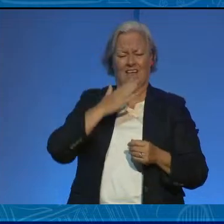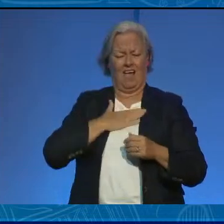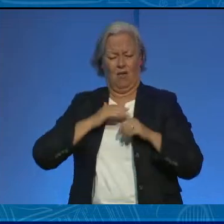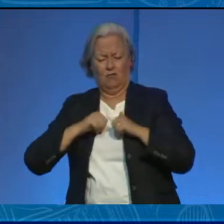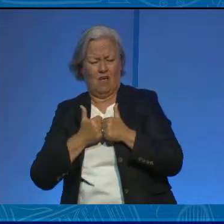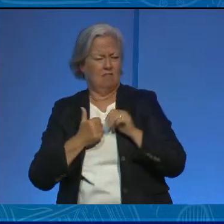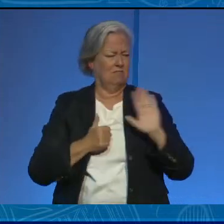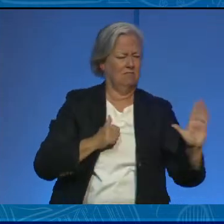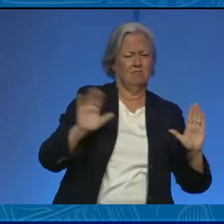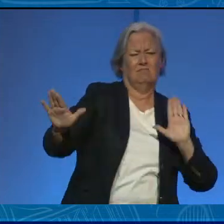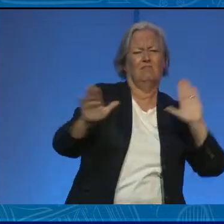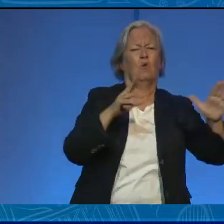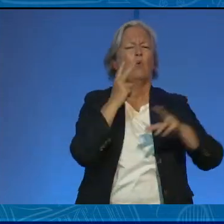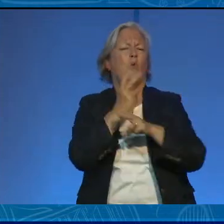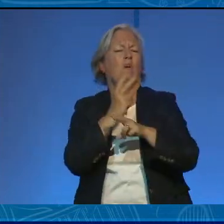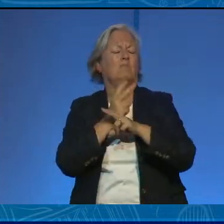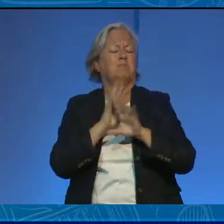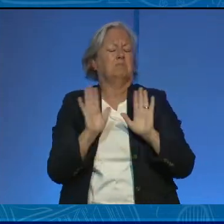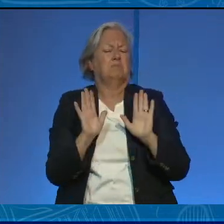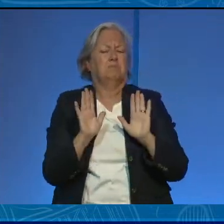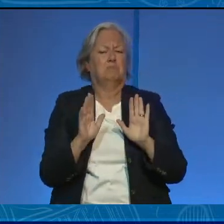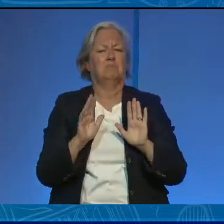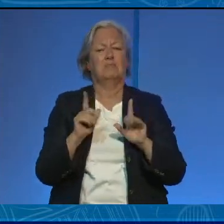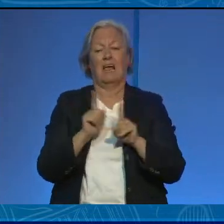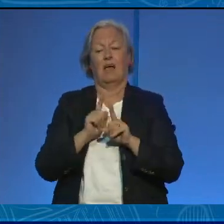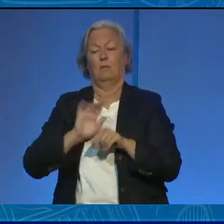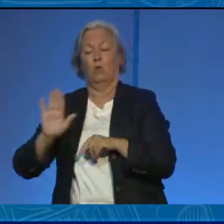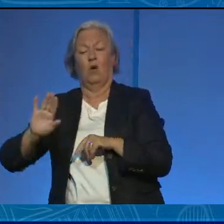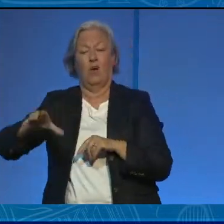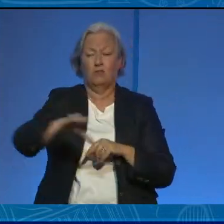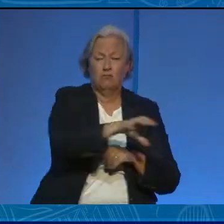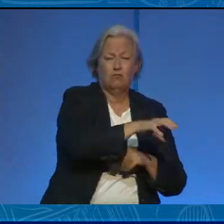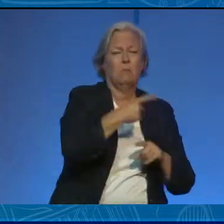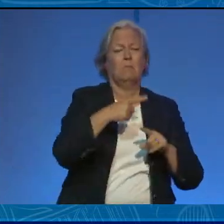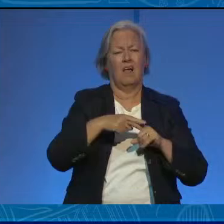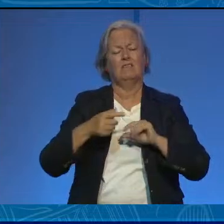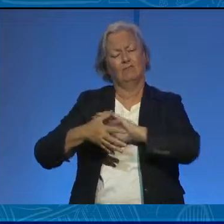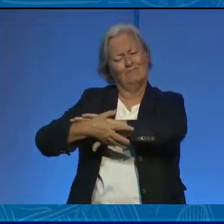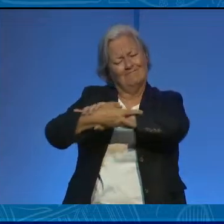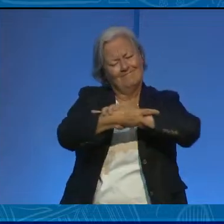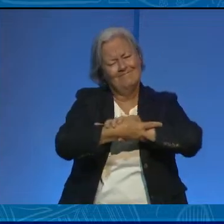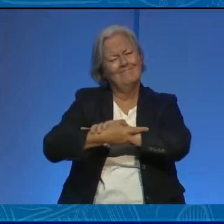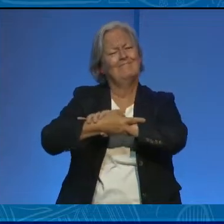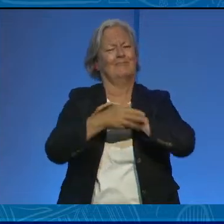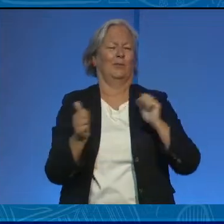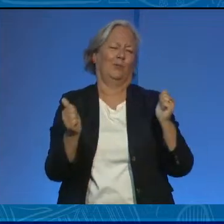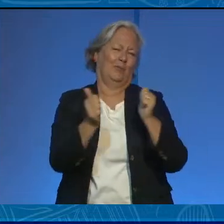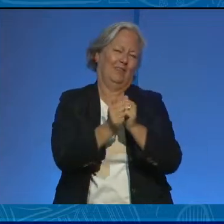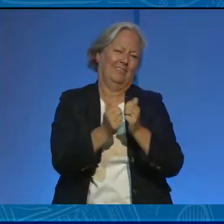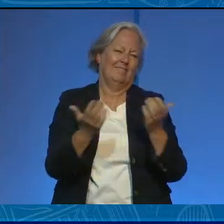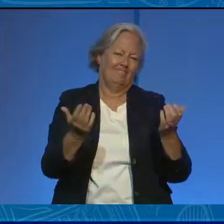facing, both as individual nations and as a collective whole.